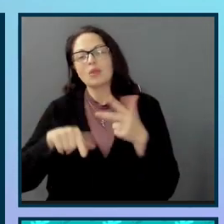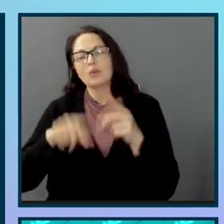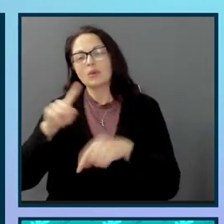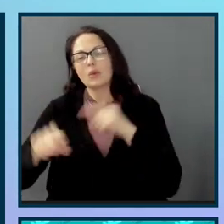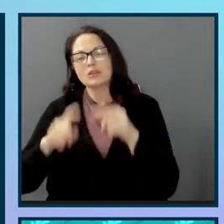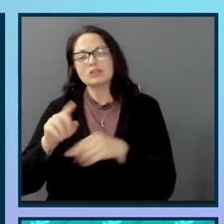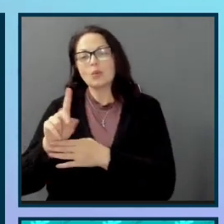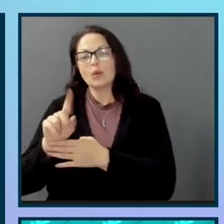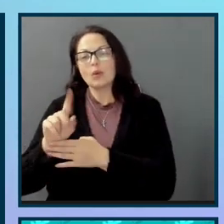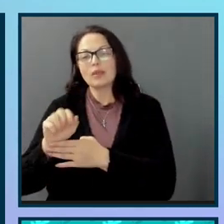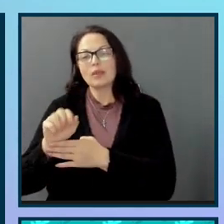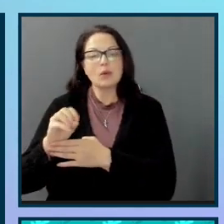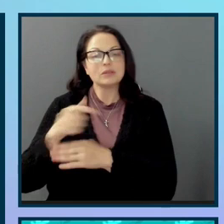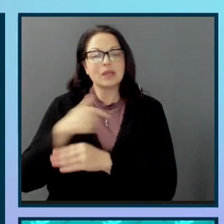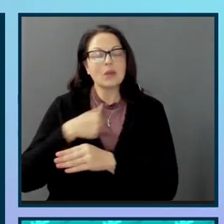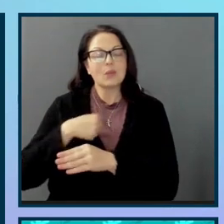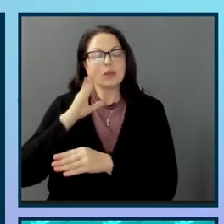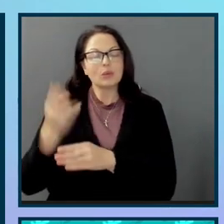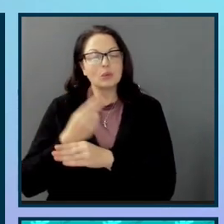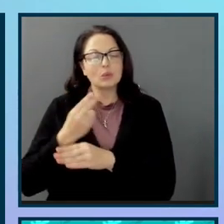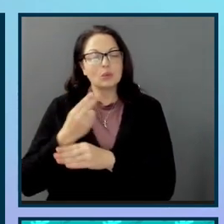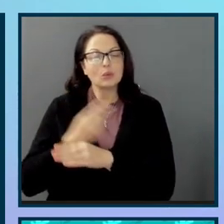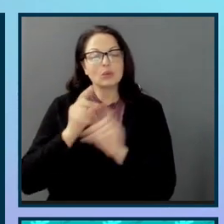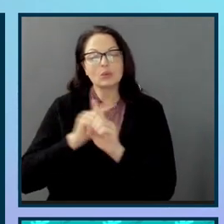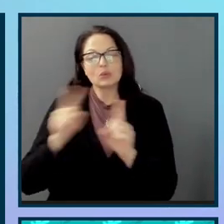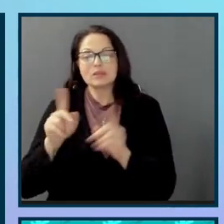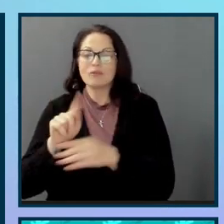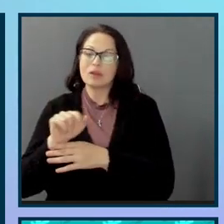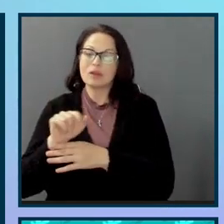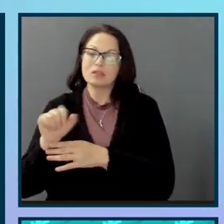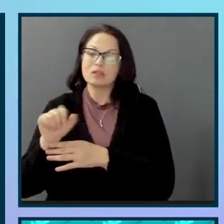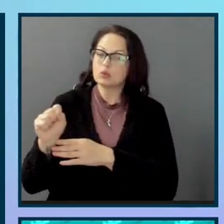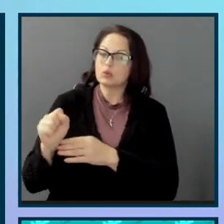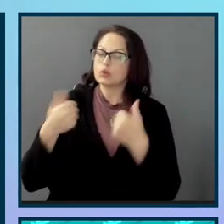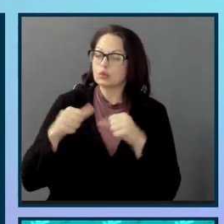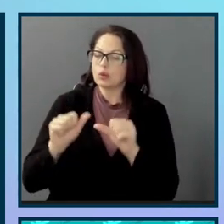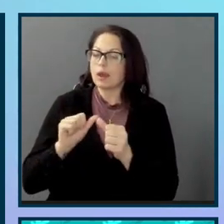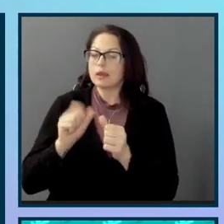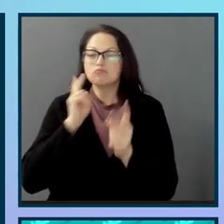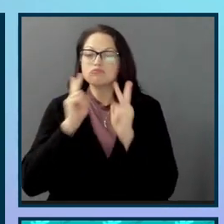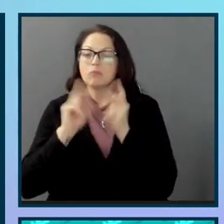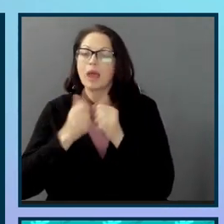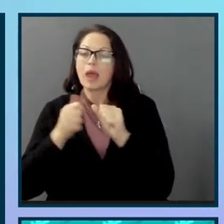use different tools on each of the two websites to assess how accessible they are.